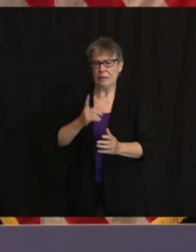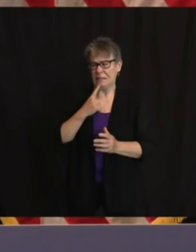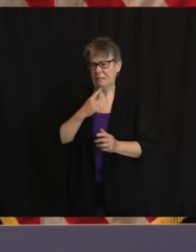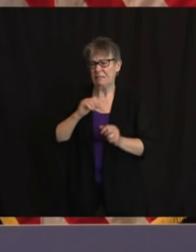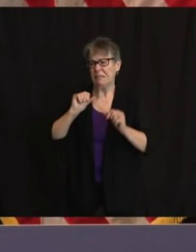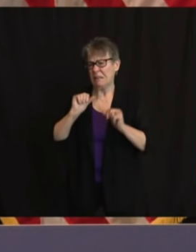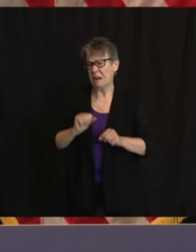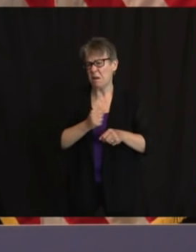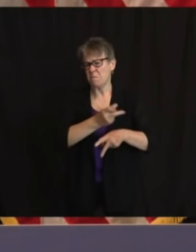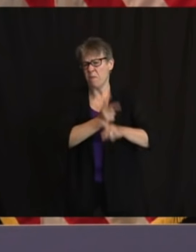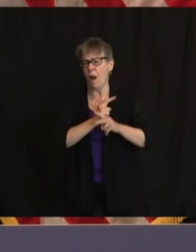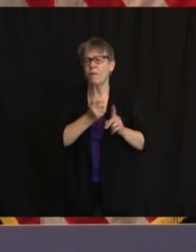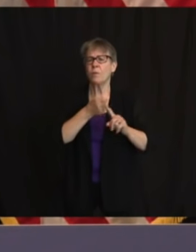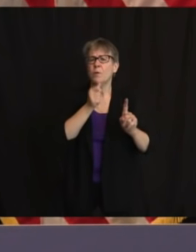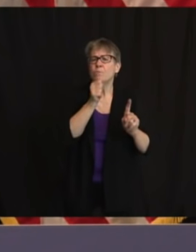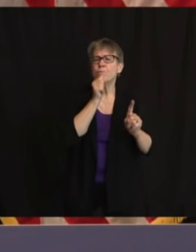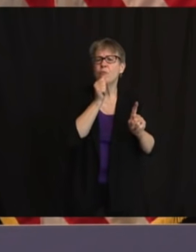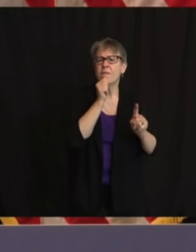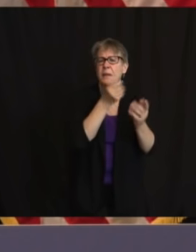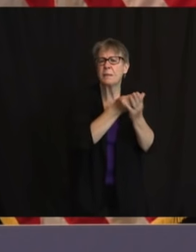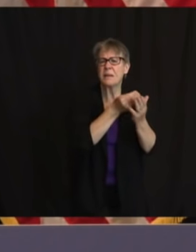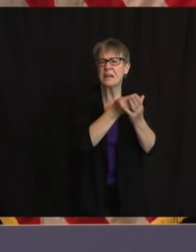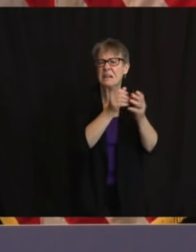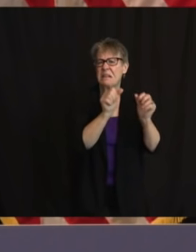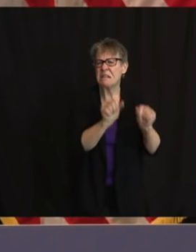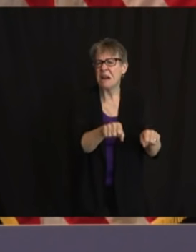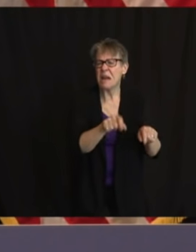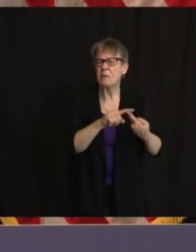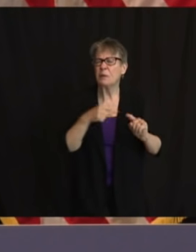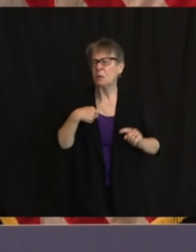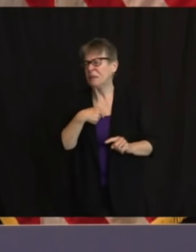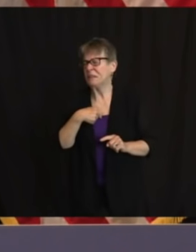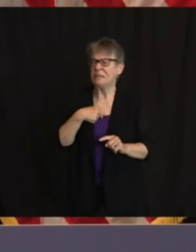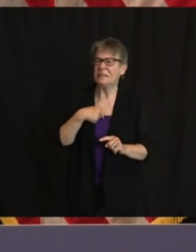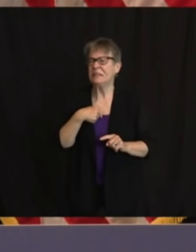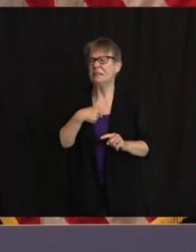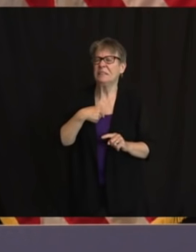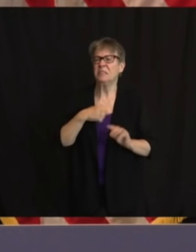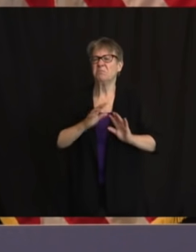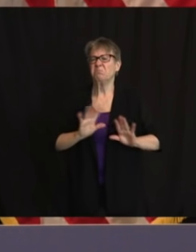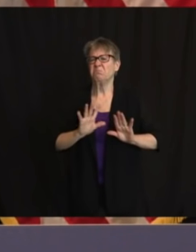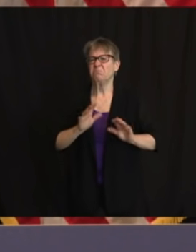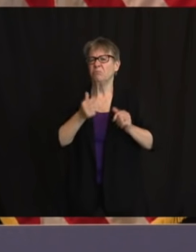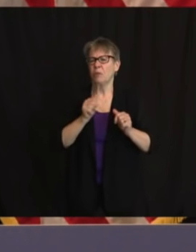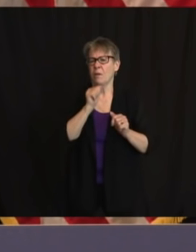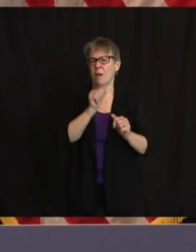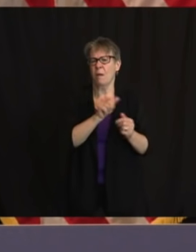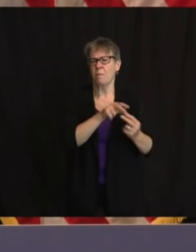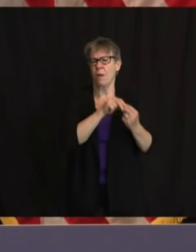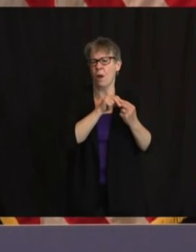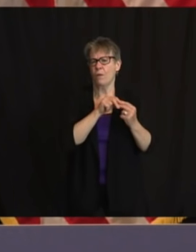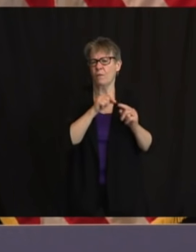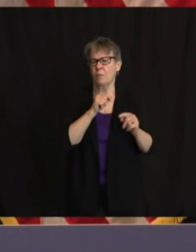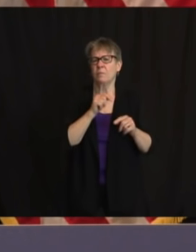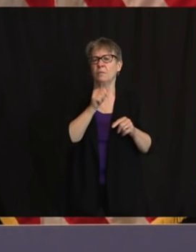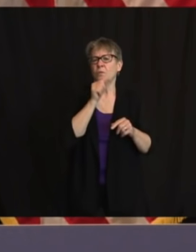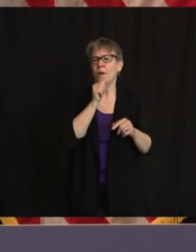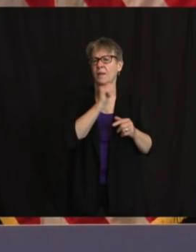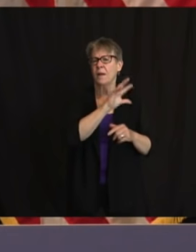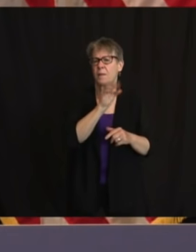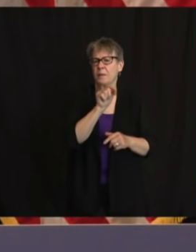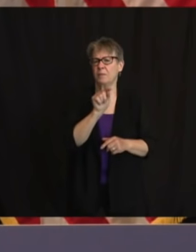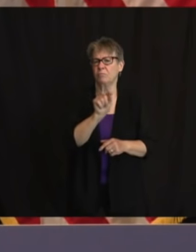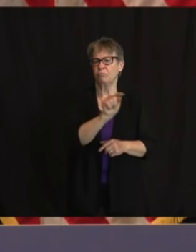et cetera. So bear with us on that. We're going to go to the back, and then we'll come down. Actually, Mike, I didn't see you there. So we'll start here, go to Mike, and then come down.